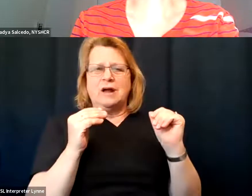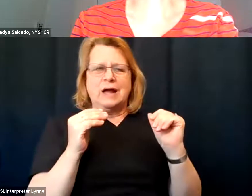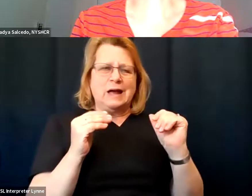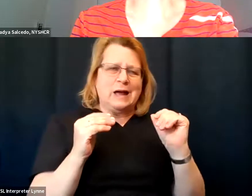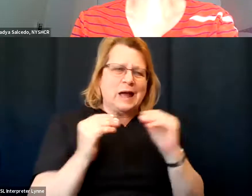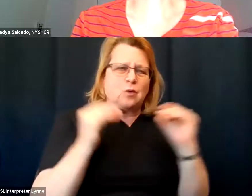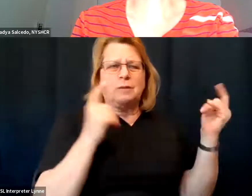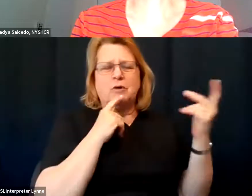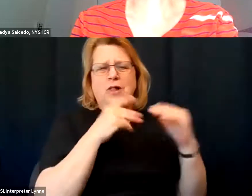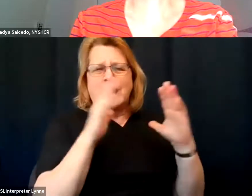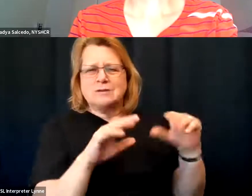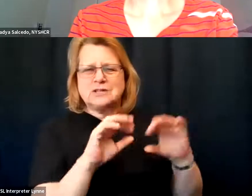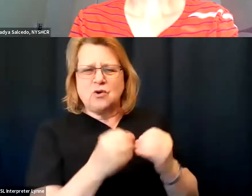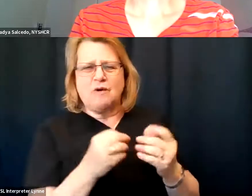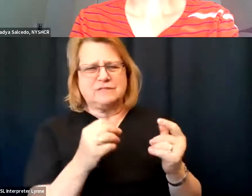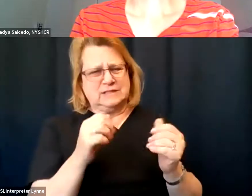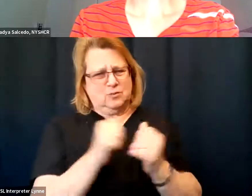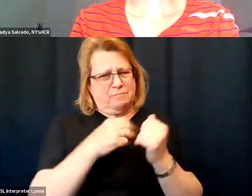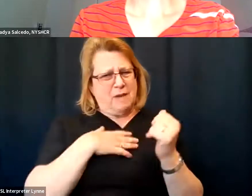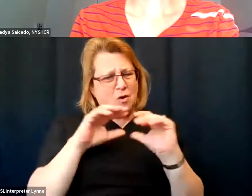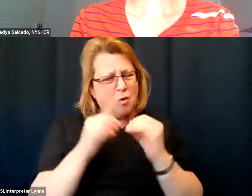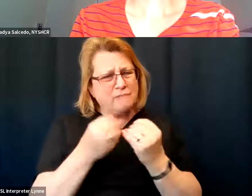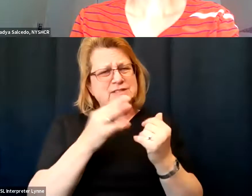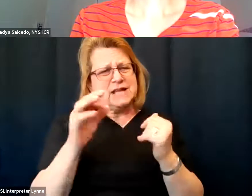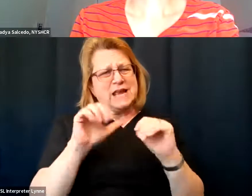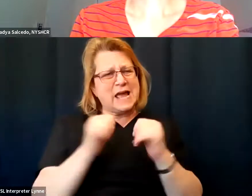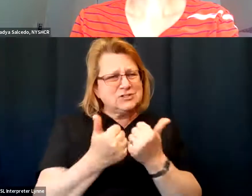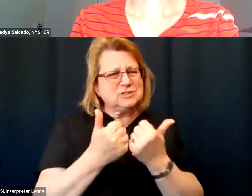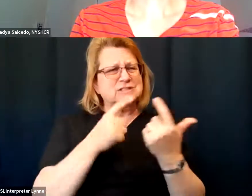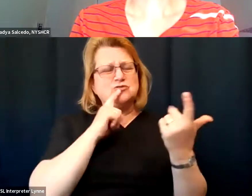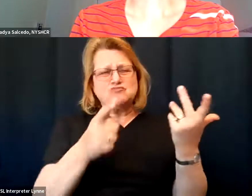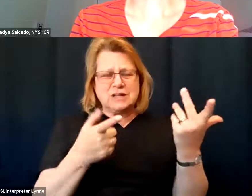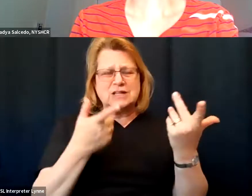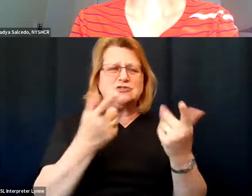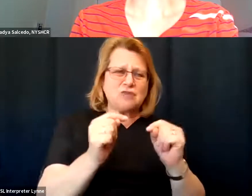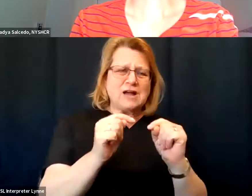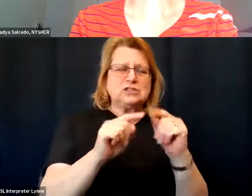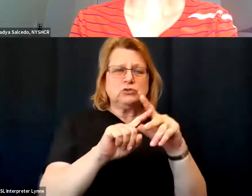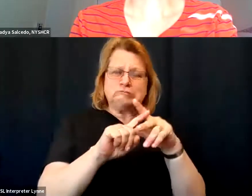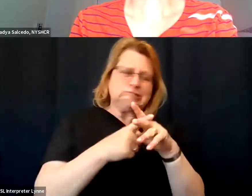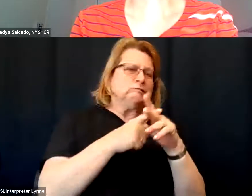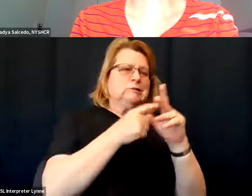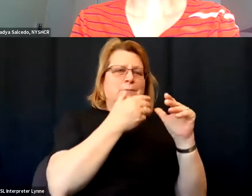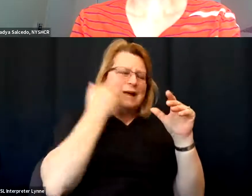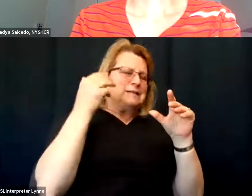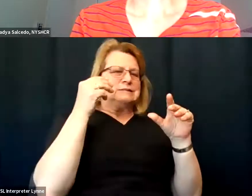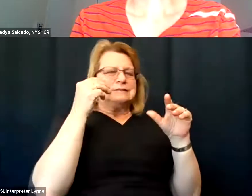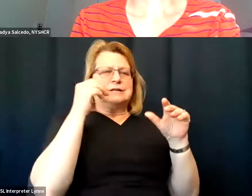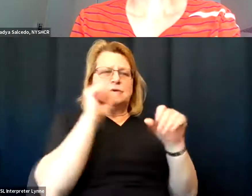also the agency to really try to be, to implement best practices and dismantle